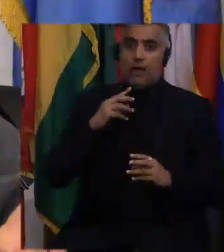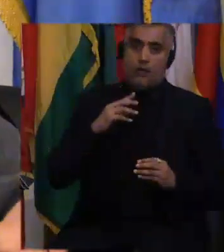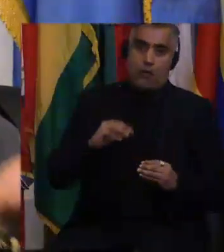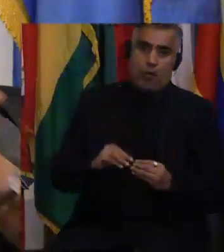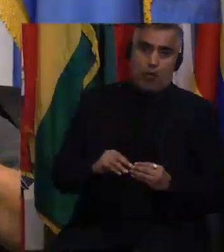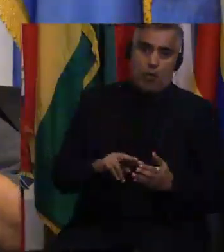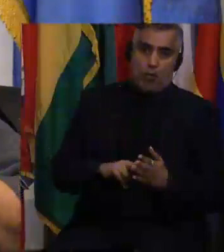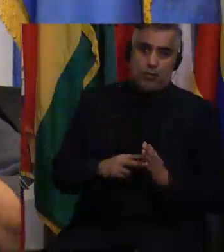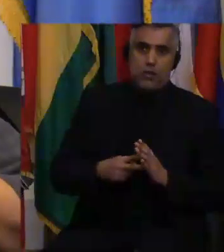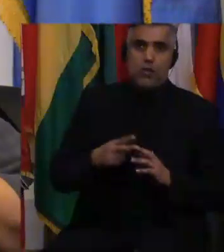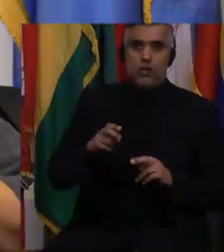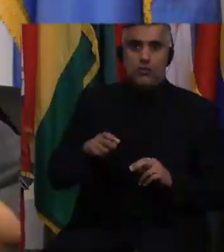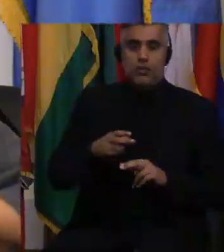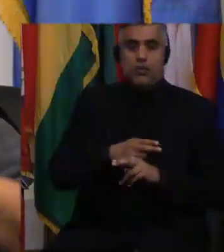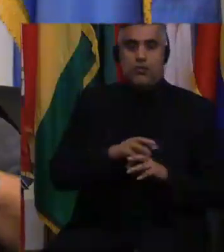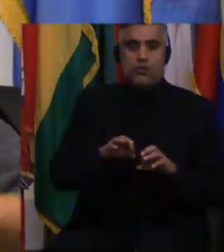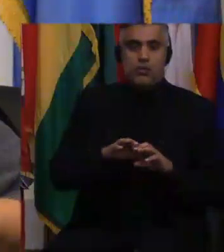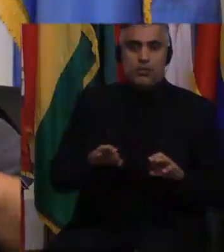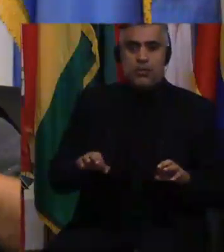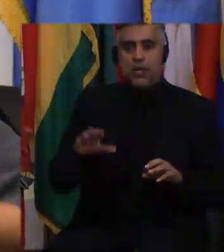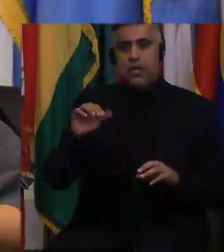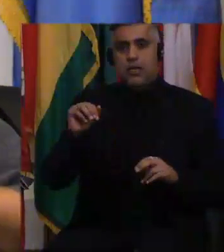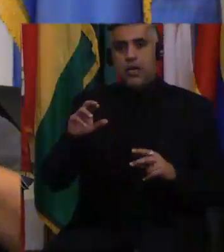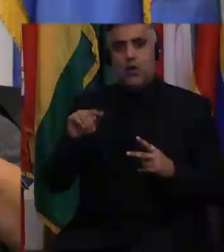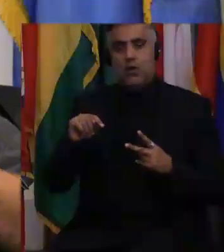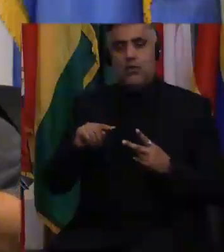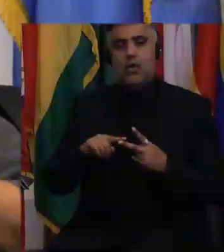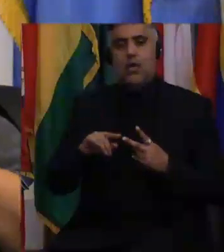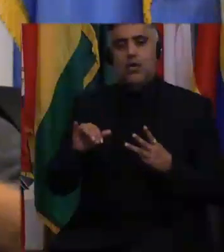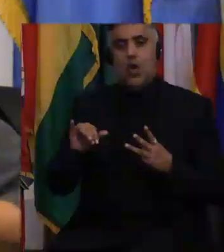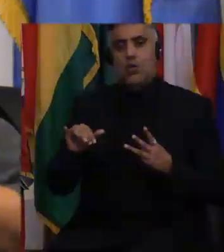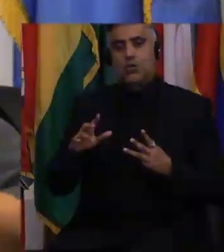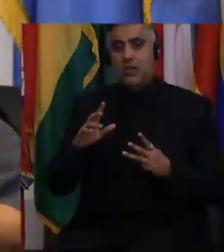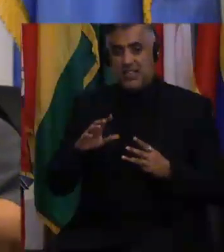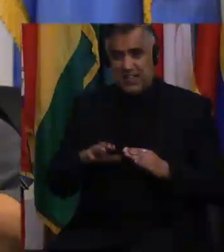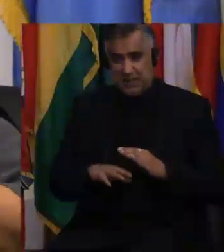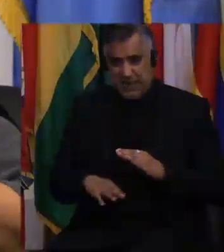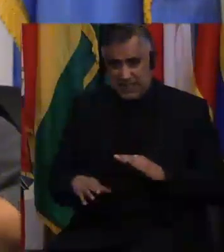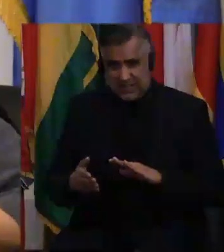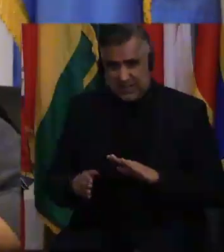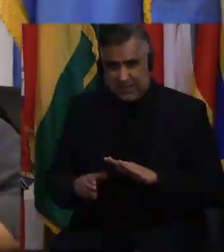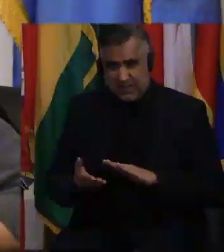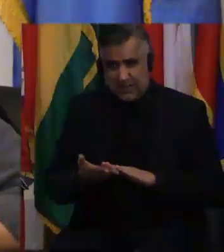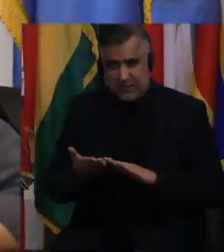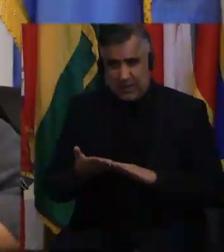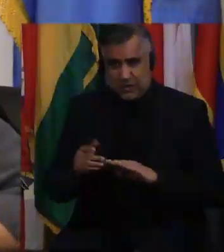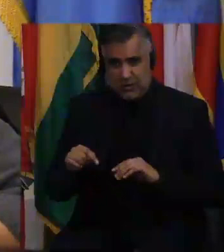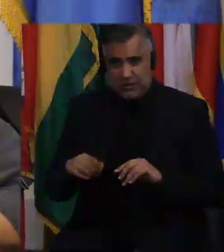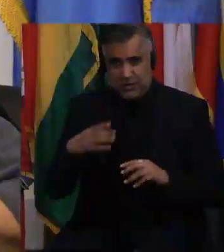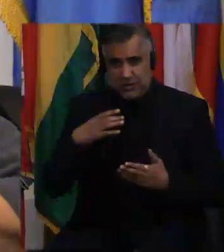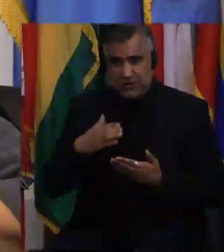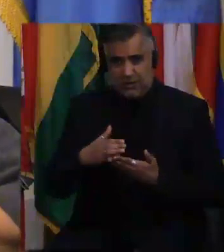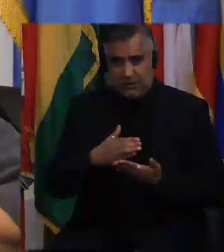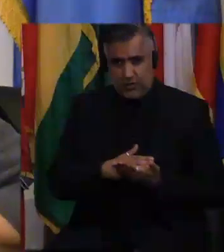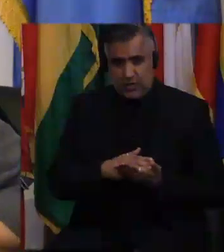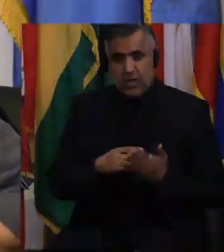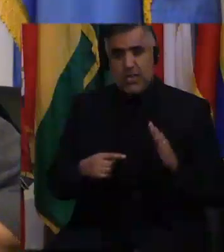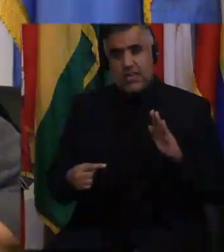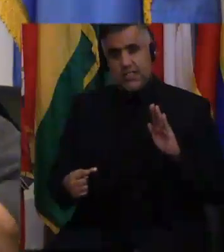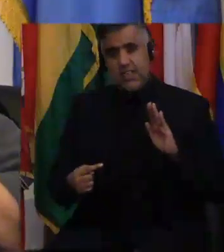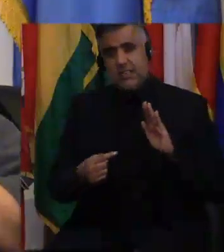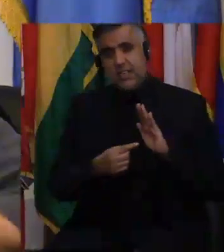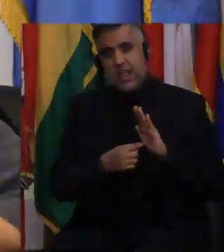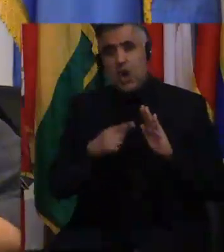should be used as sticks and carrots, but also mainly, I think the basic function of these conventions is that they